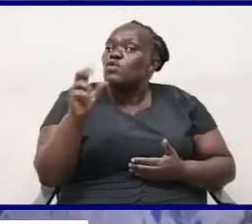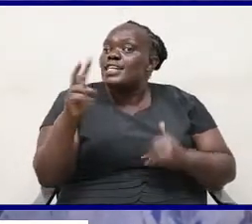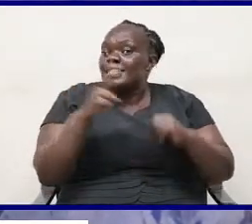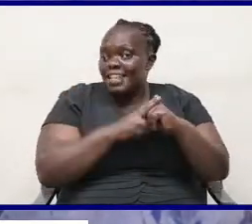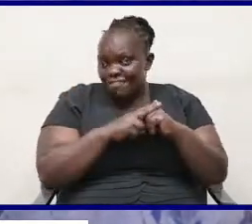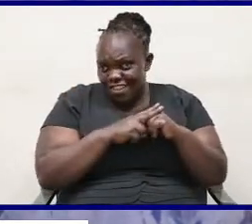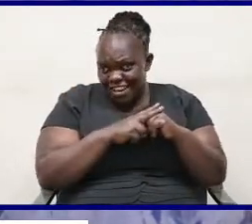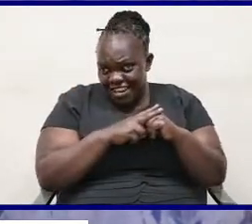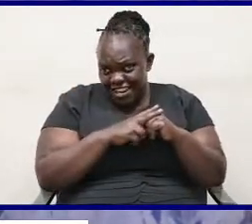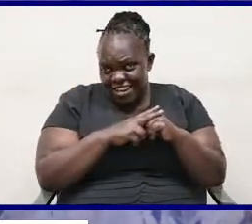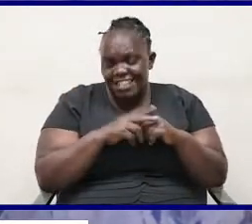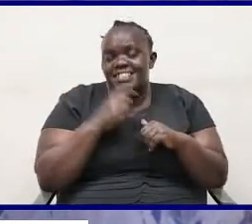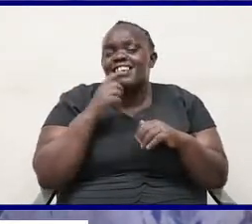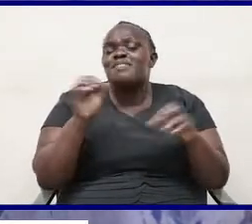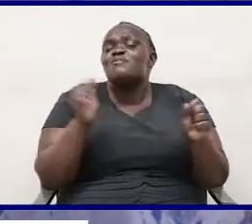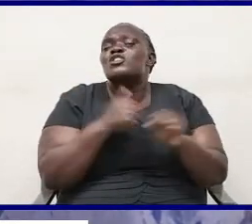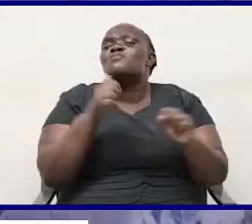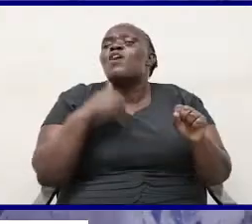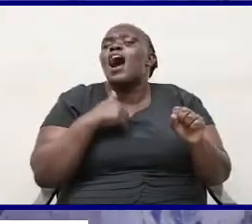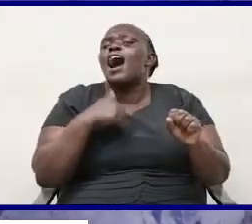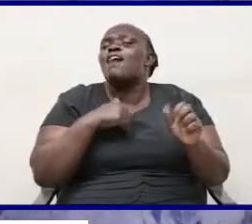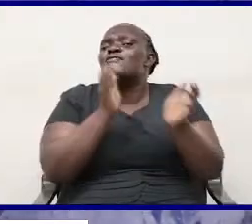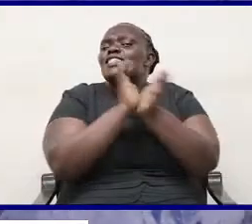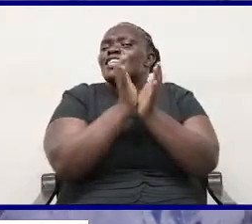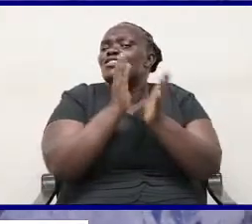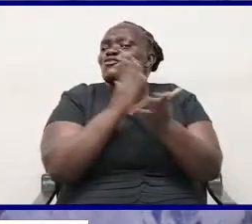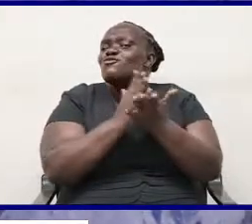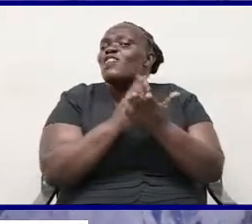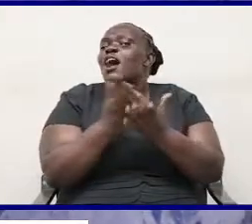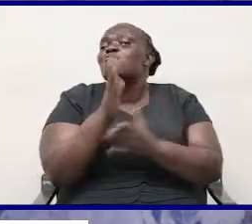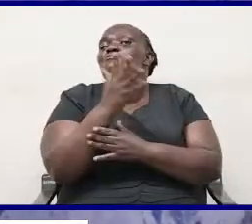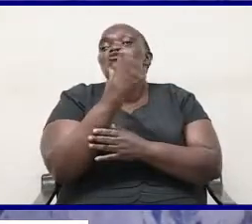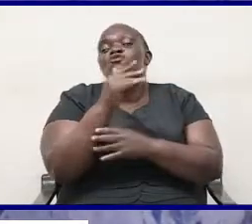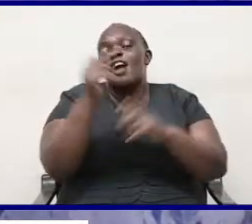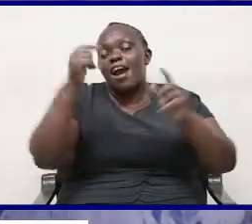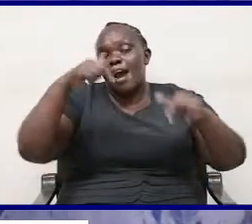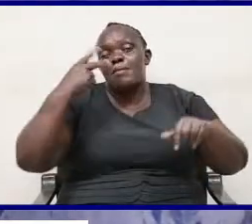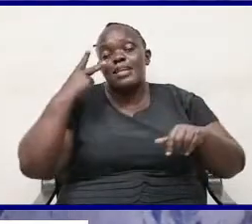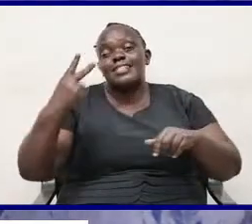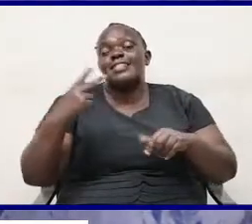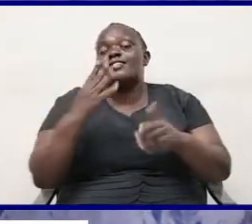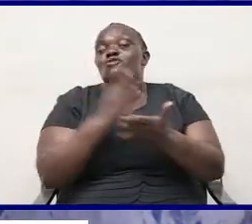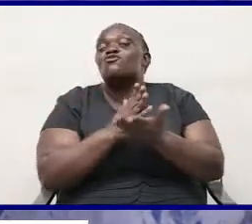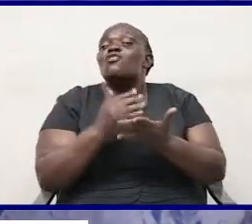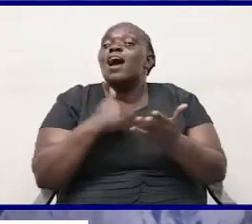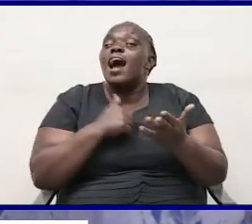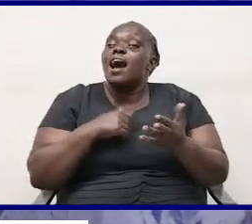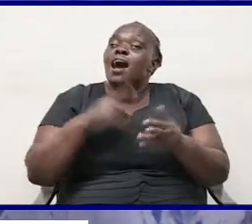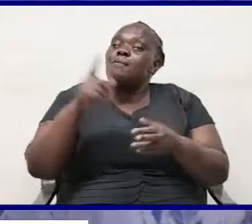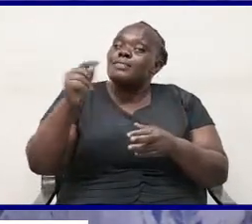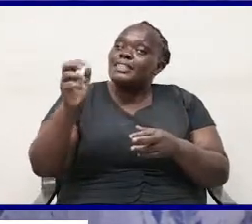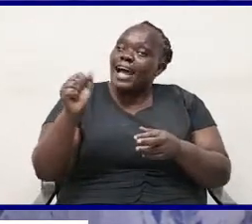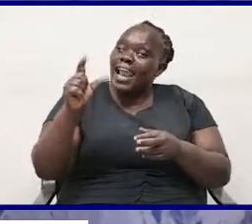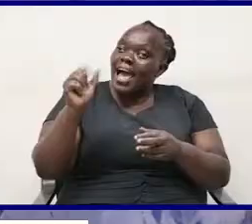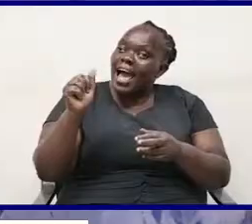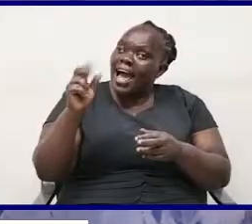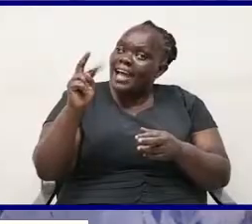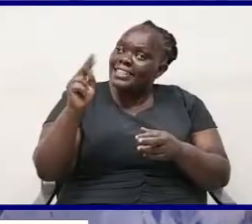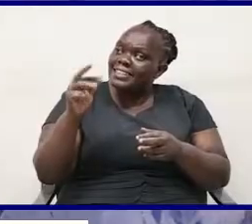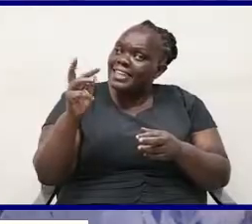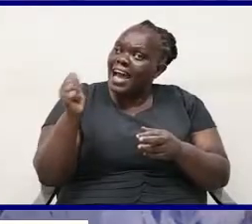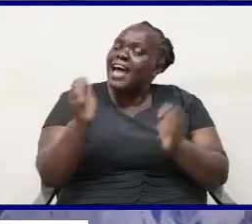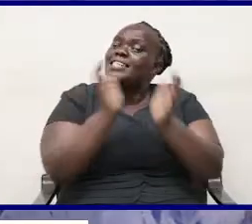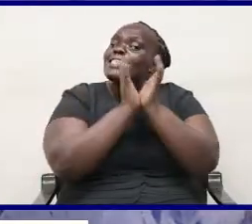2027. How can somebody start saying that we don't have stadium, that we just have bushes? Mwambie akuje aone that we even have the